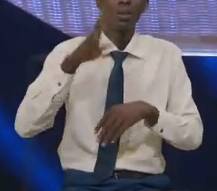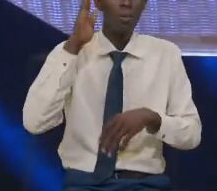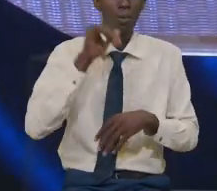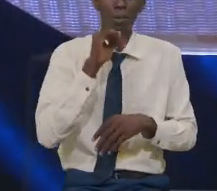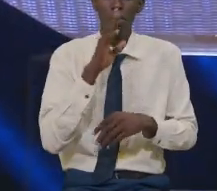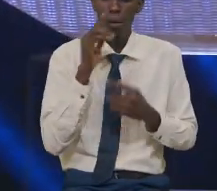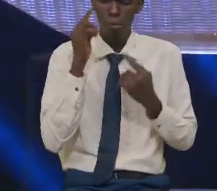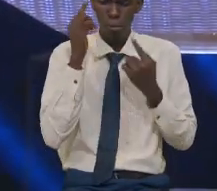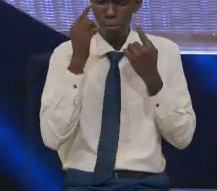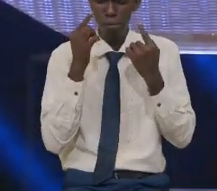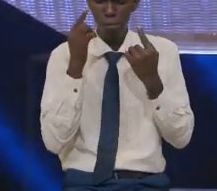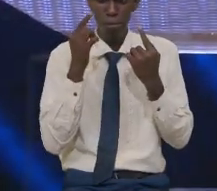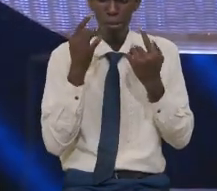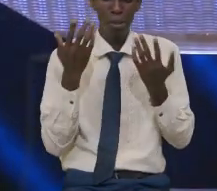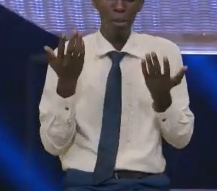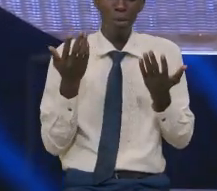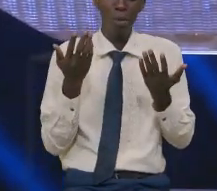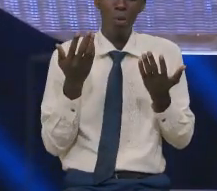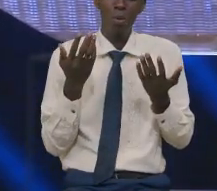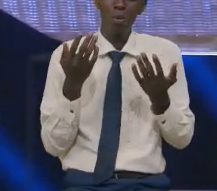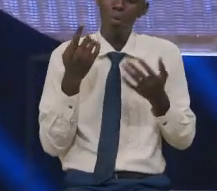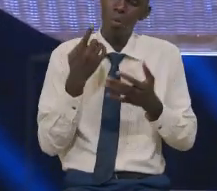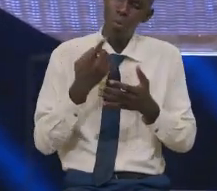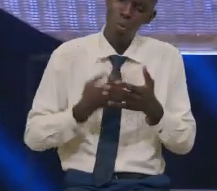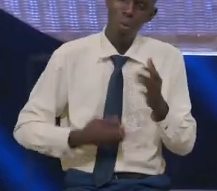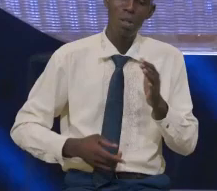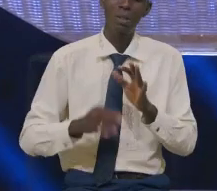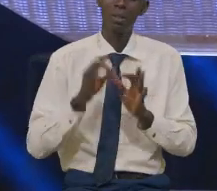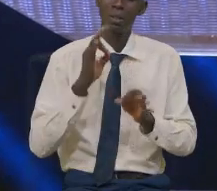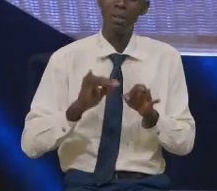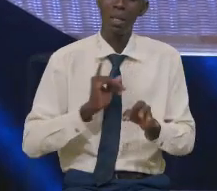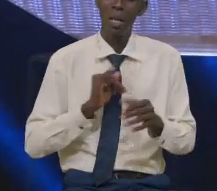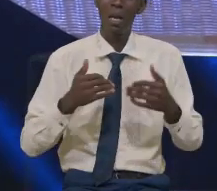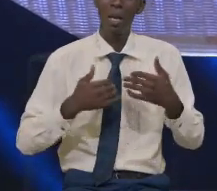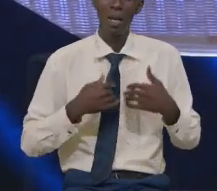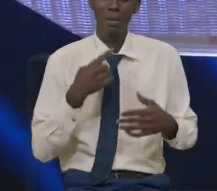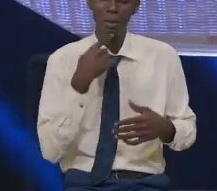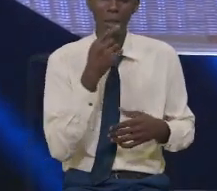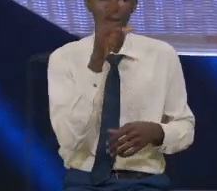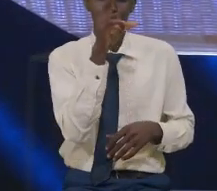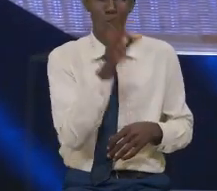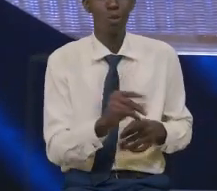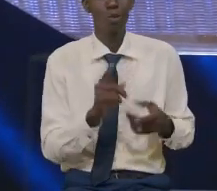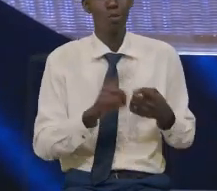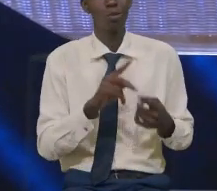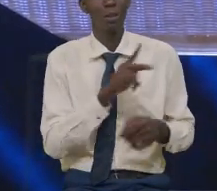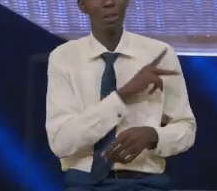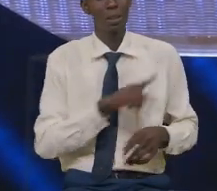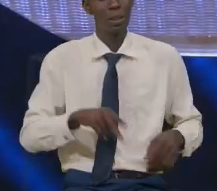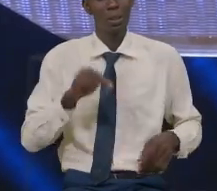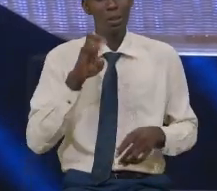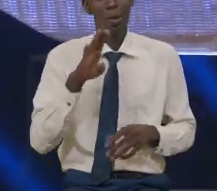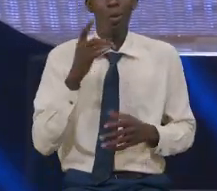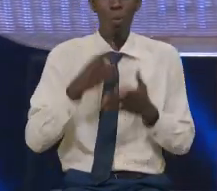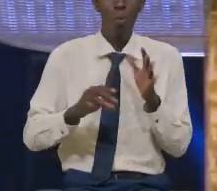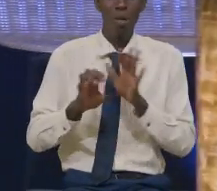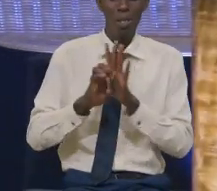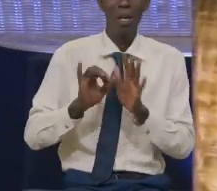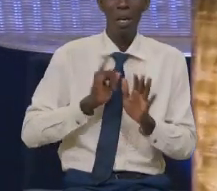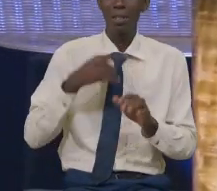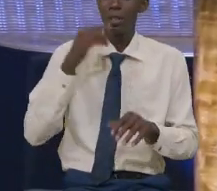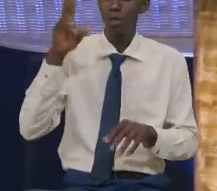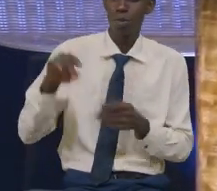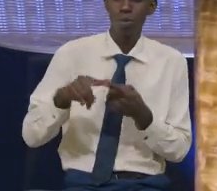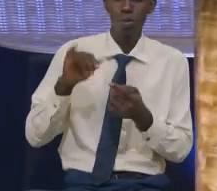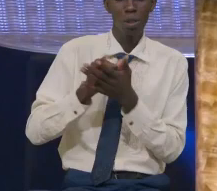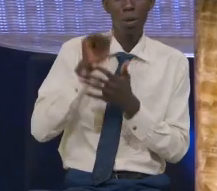oh my, what if I had said no to Nebuchadnezzar? Oh my, what if I had said no to that woman? What if I had said